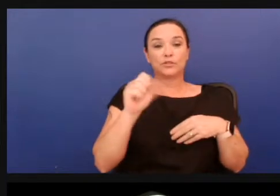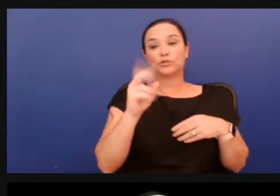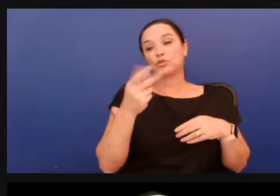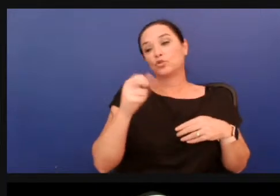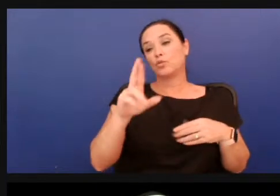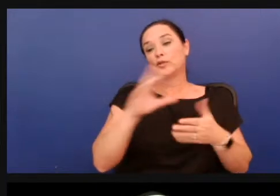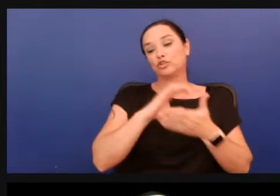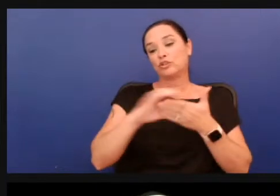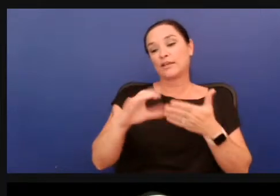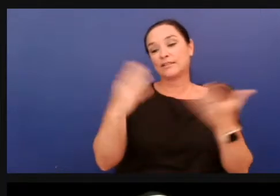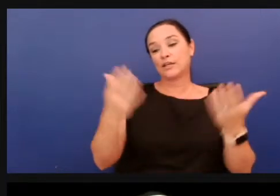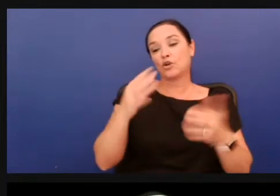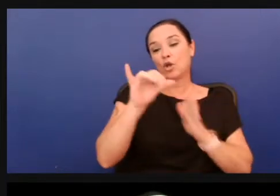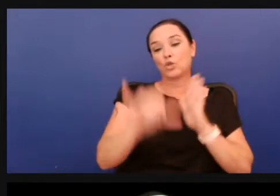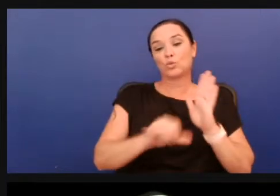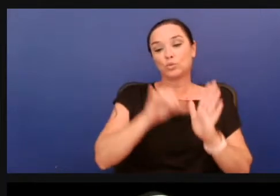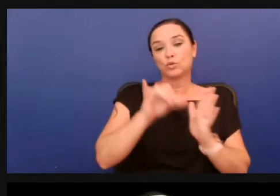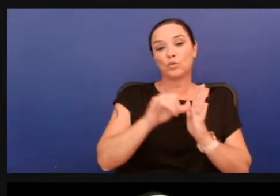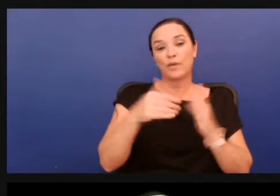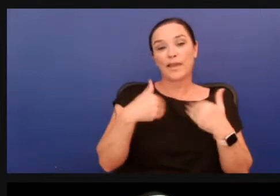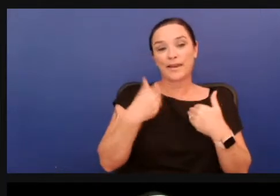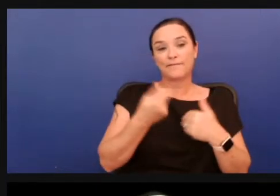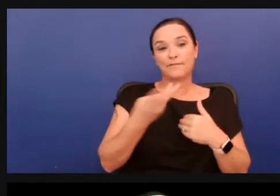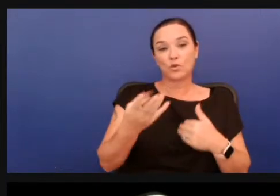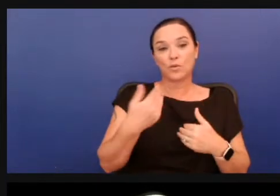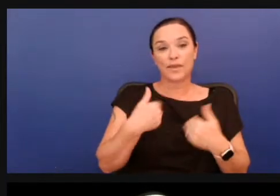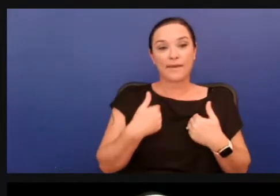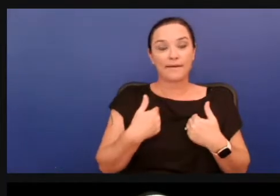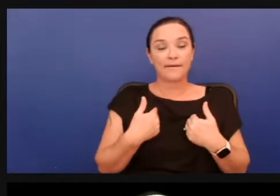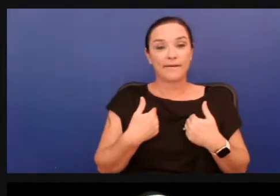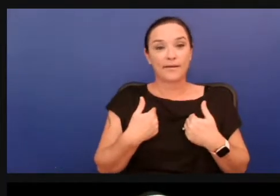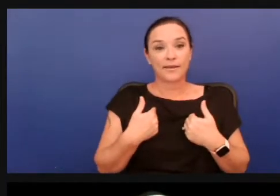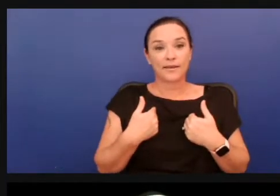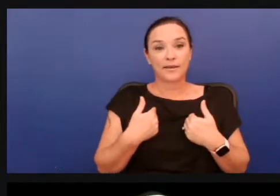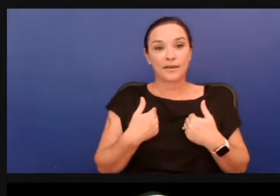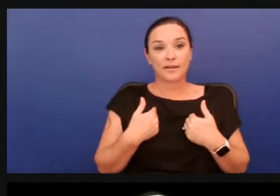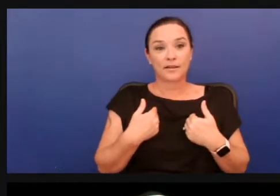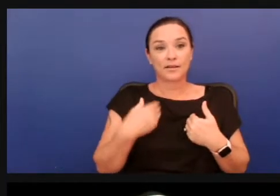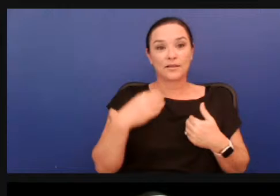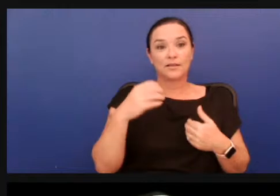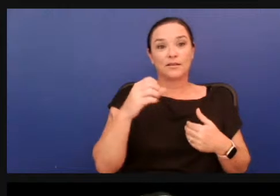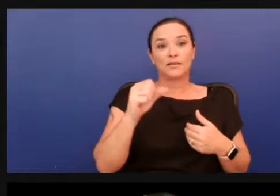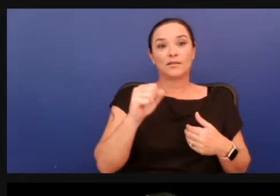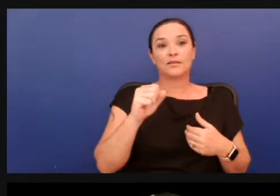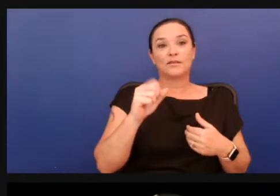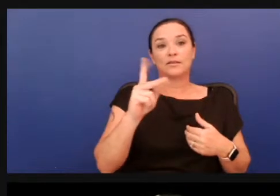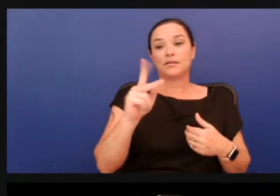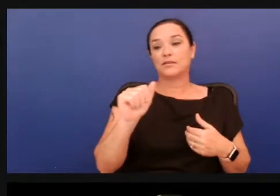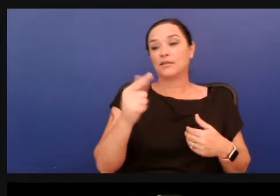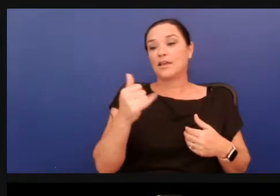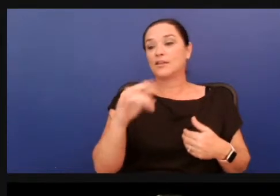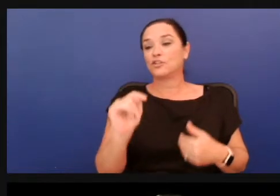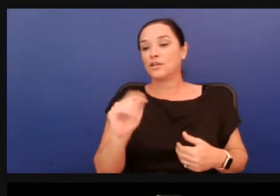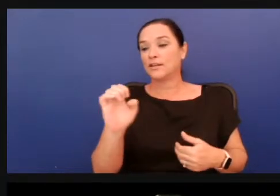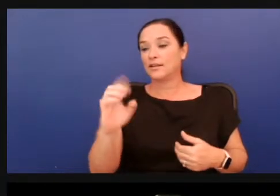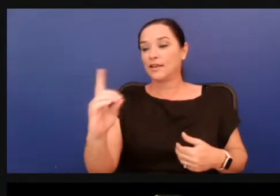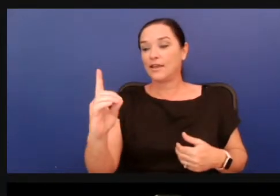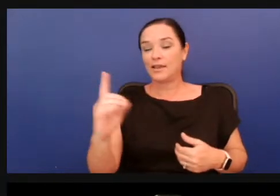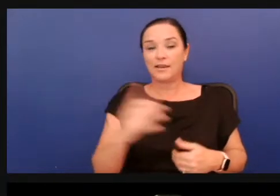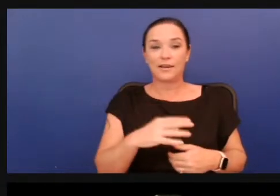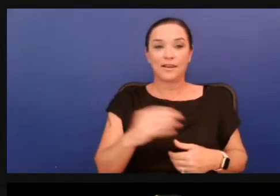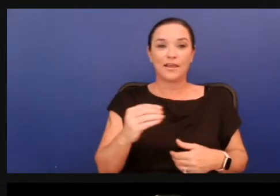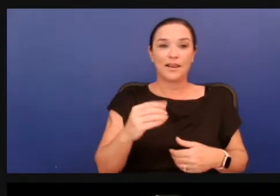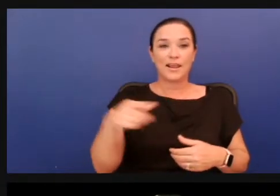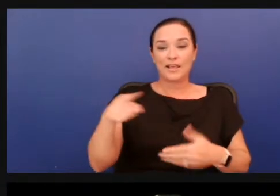through. We had Scudget Ed come through, and paying his gambling